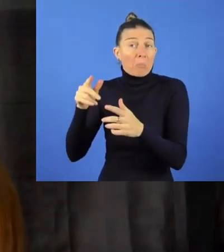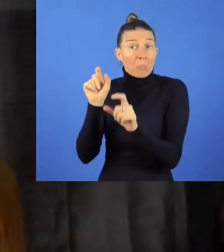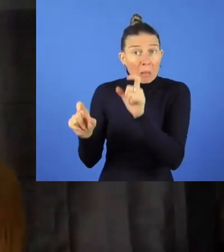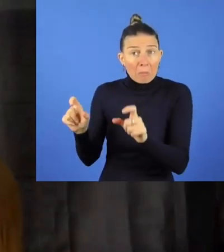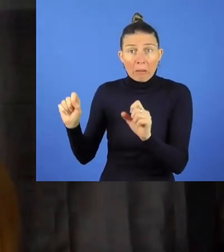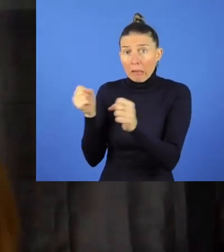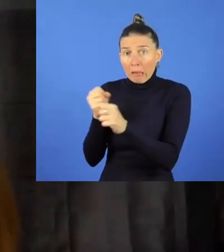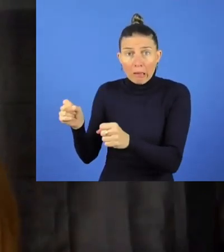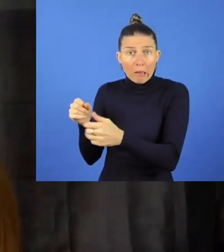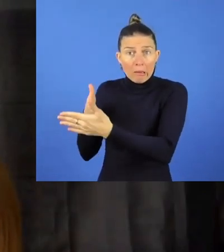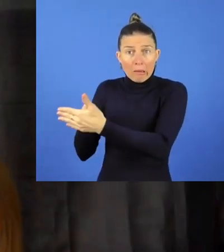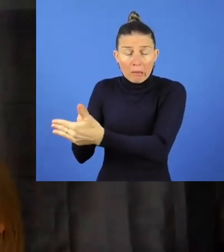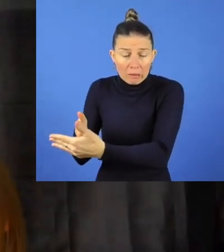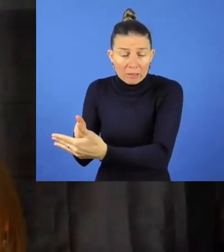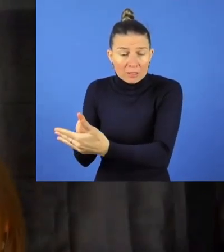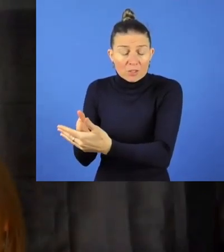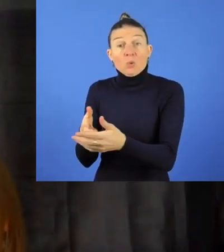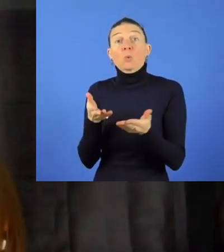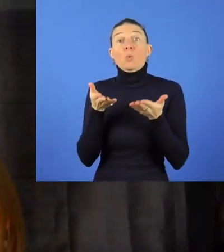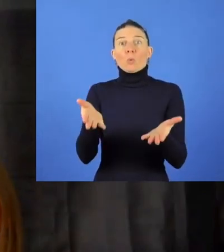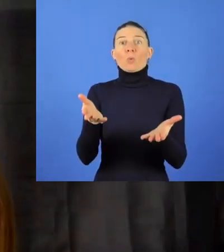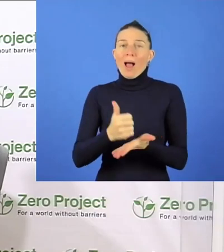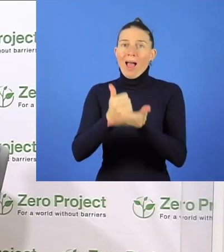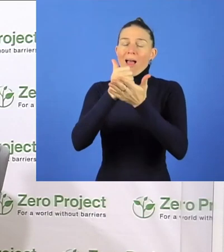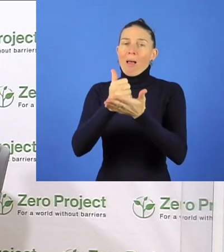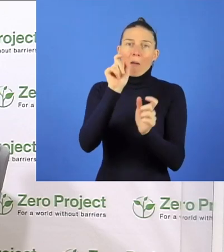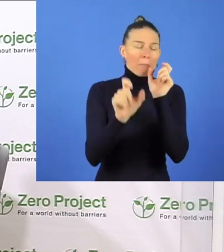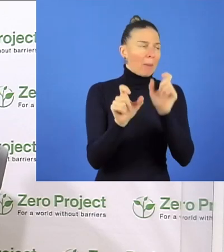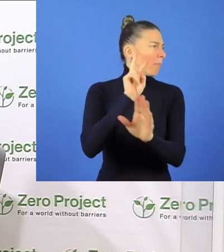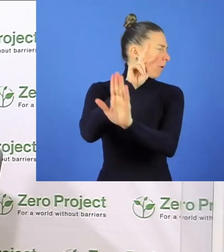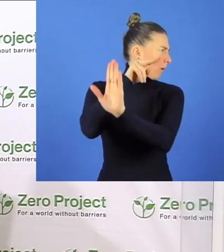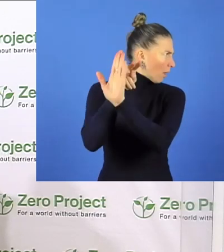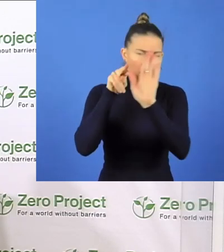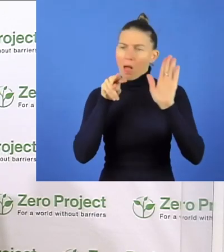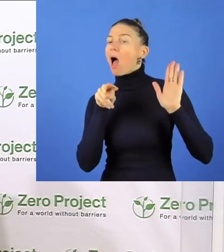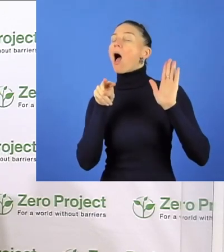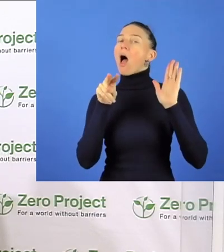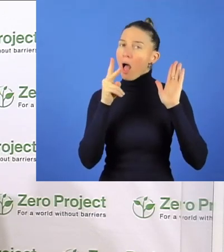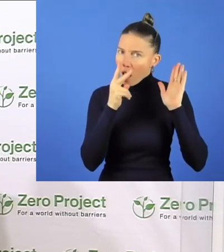with. So, yeah. All right, David.